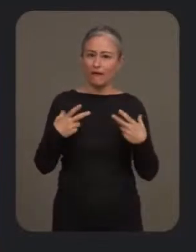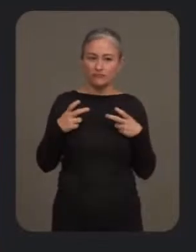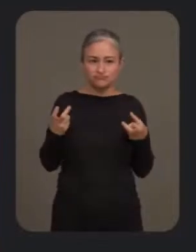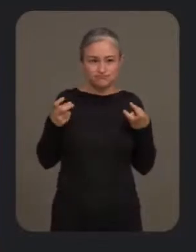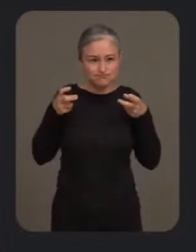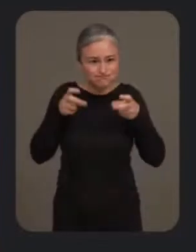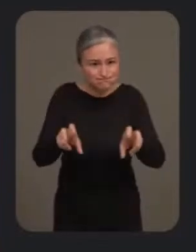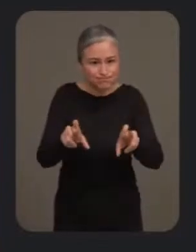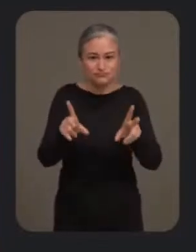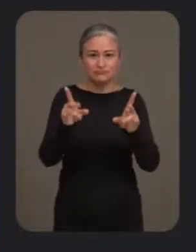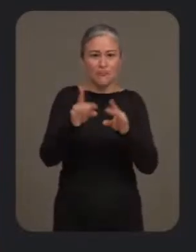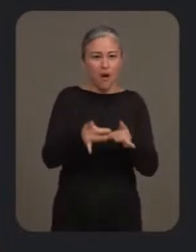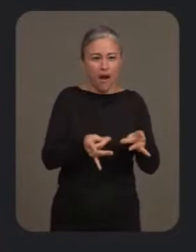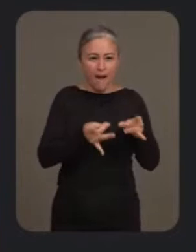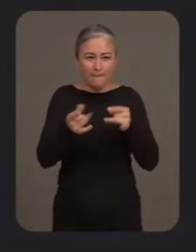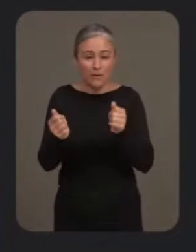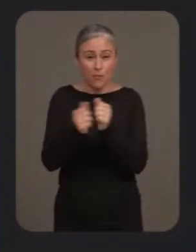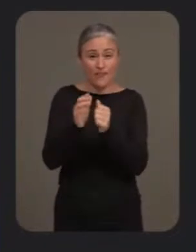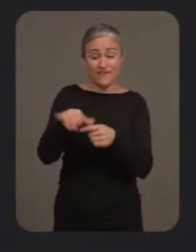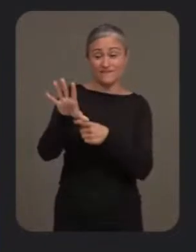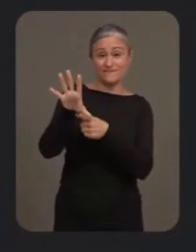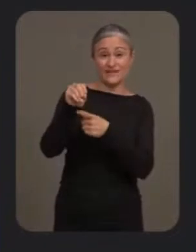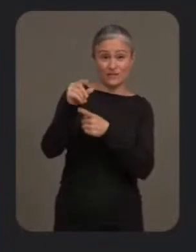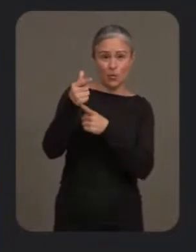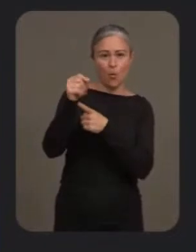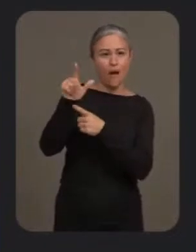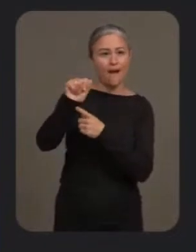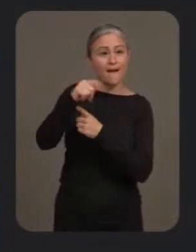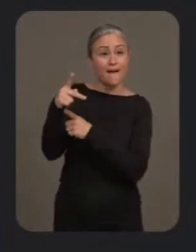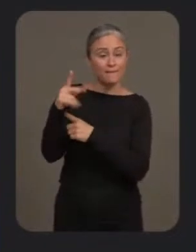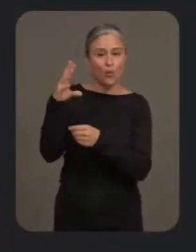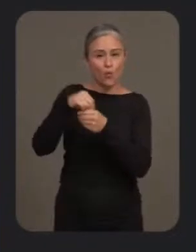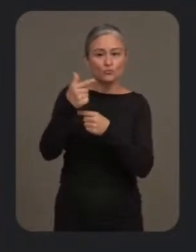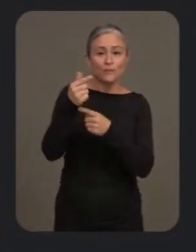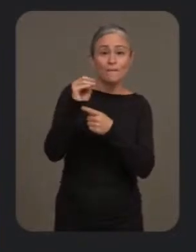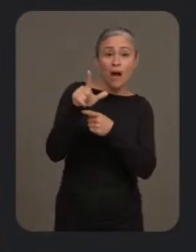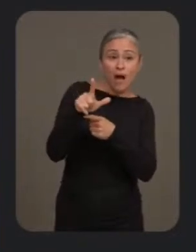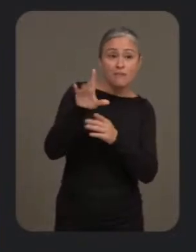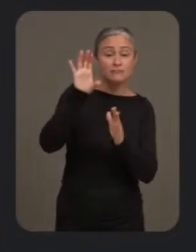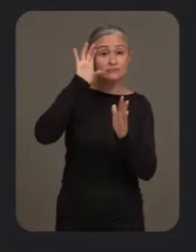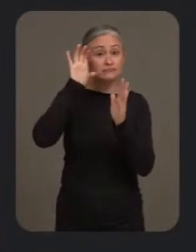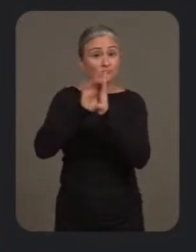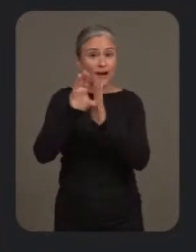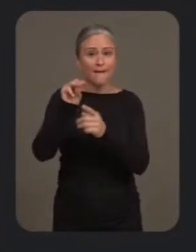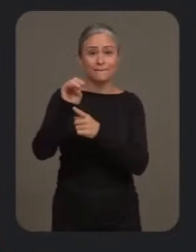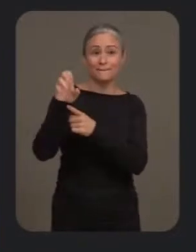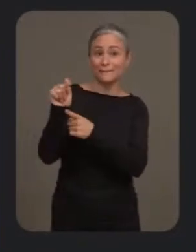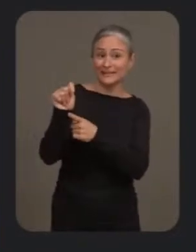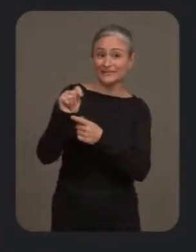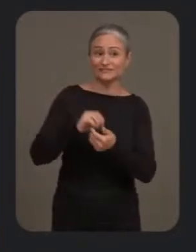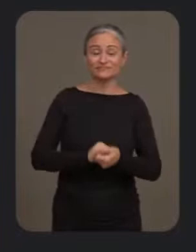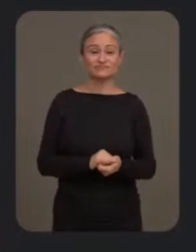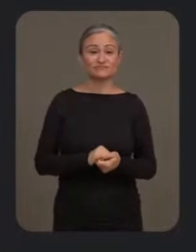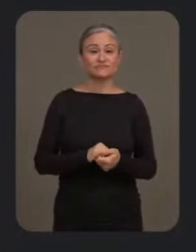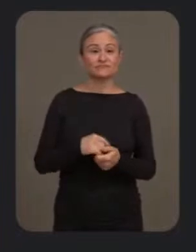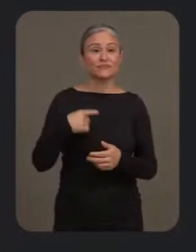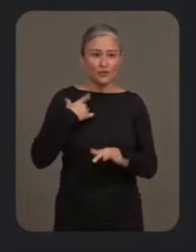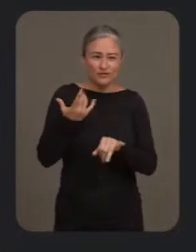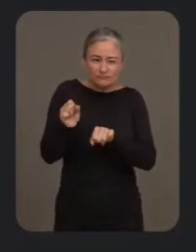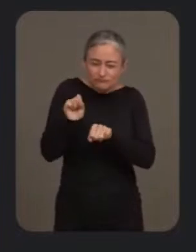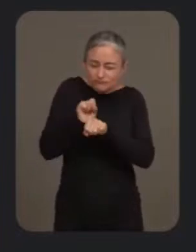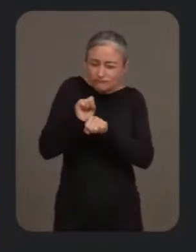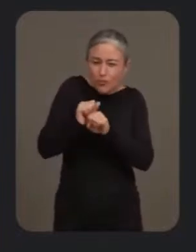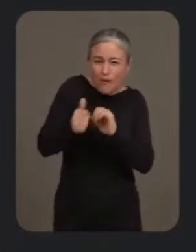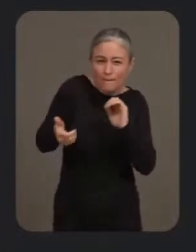more than 50 Google apps, including Gmail, Photos, and Meet. And we're working closely with